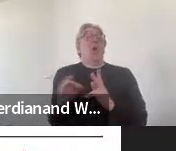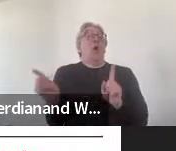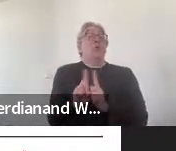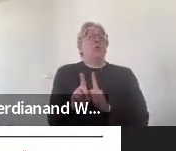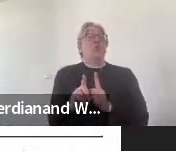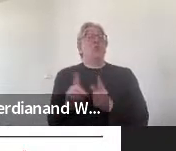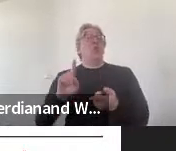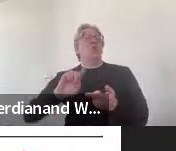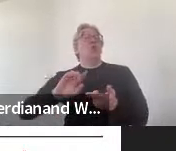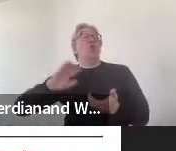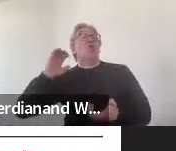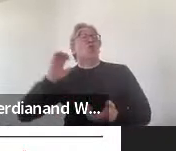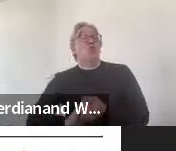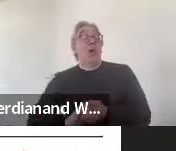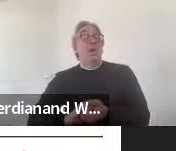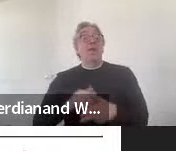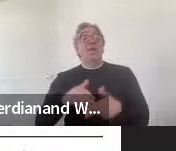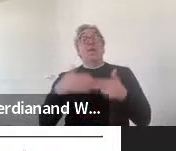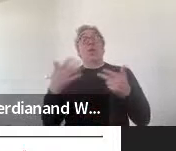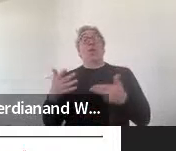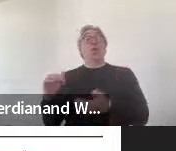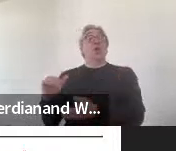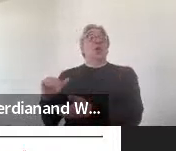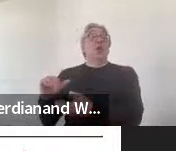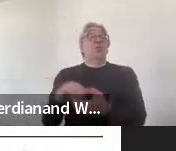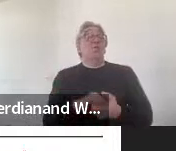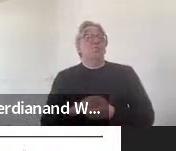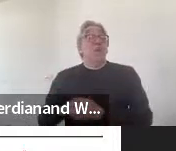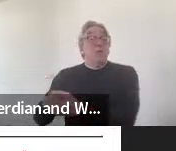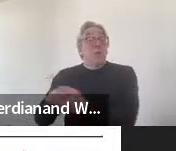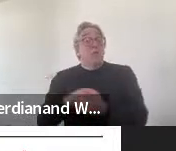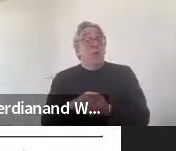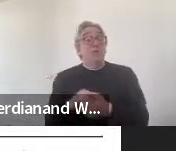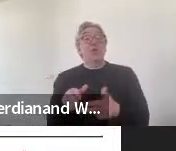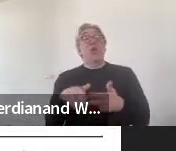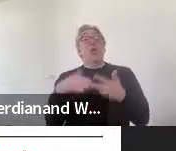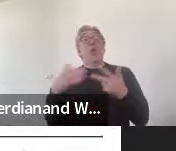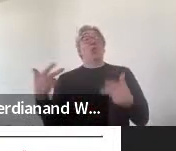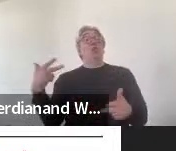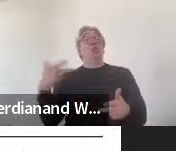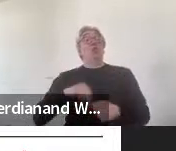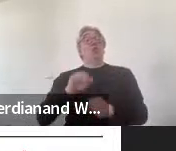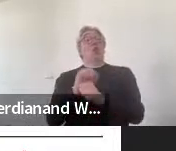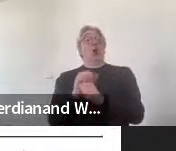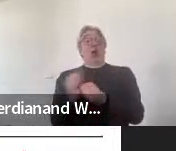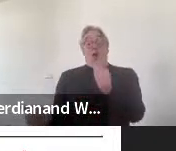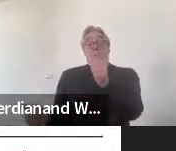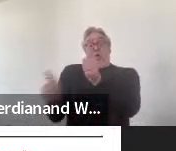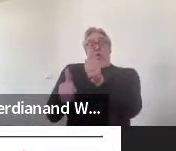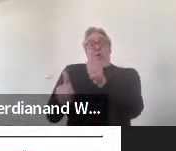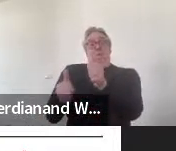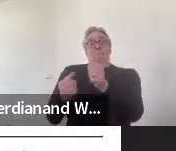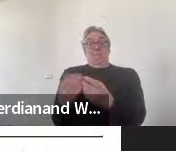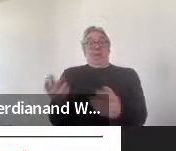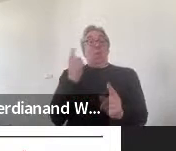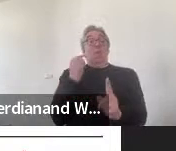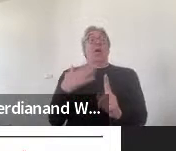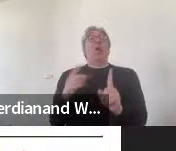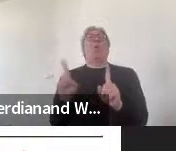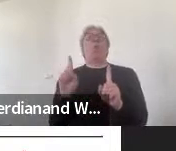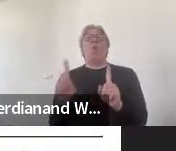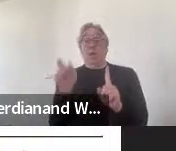friend, an OPD member, or a social worker. This person is very important. They